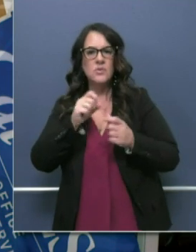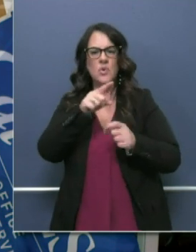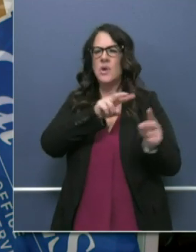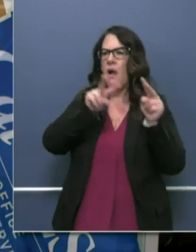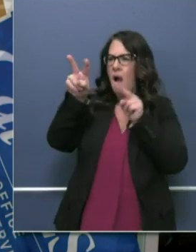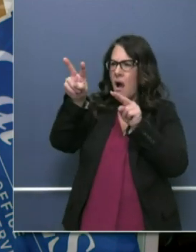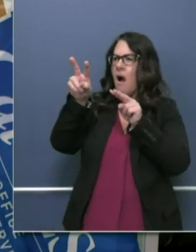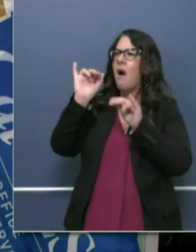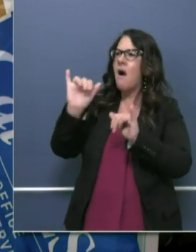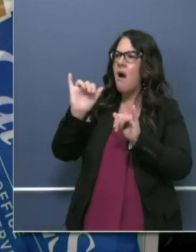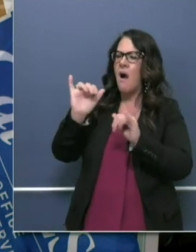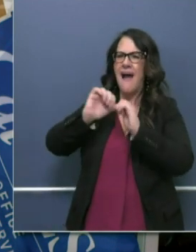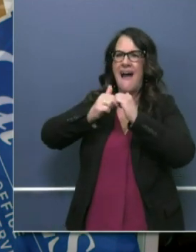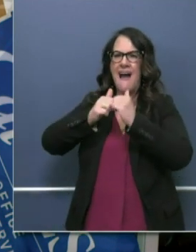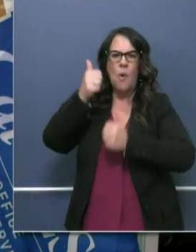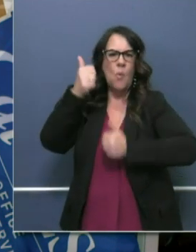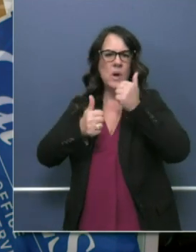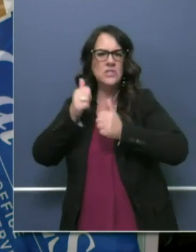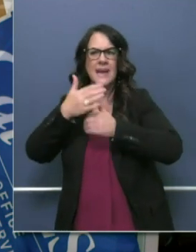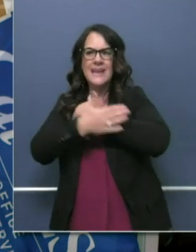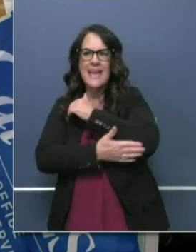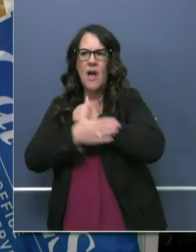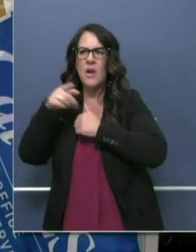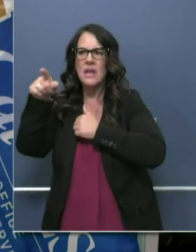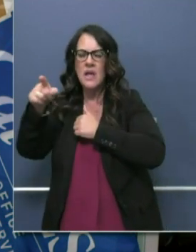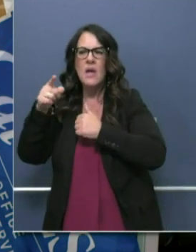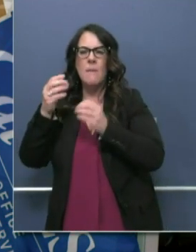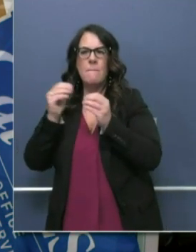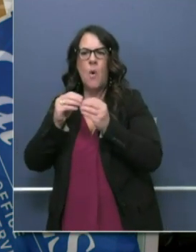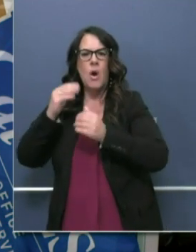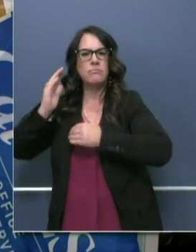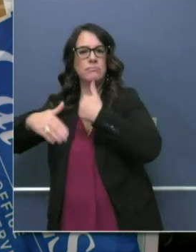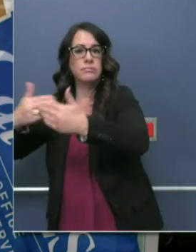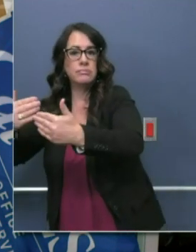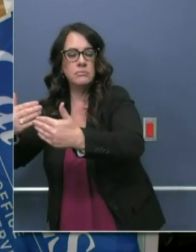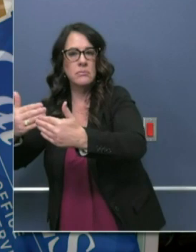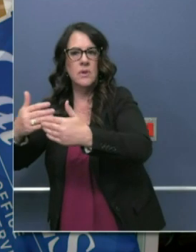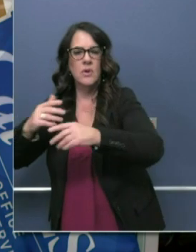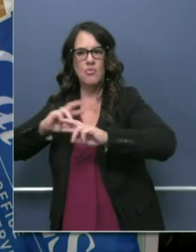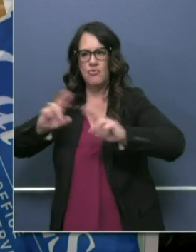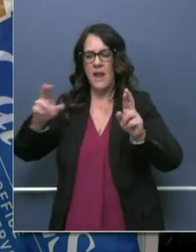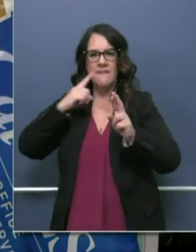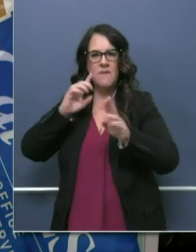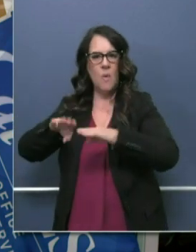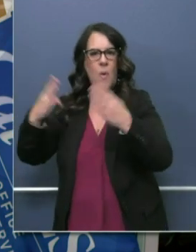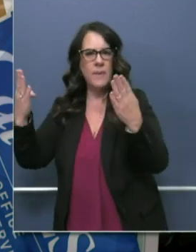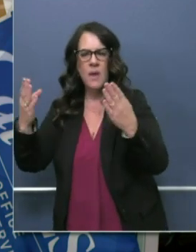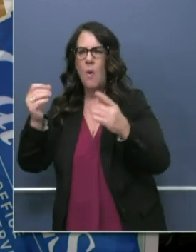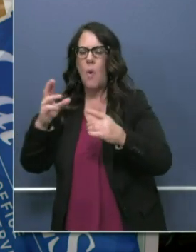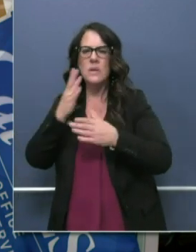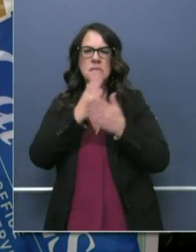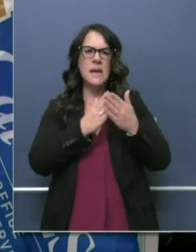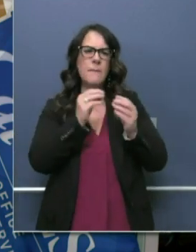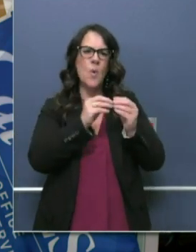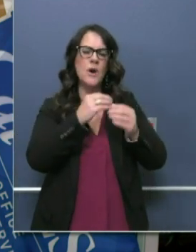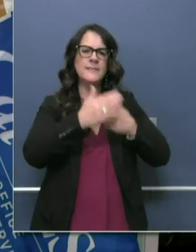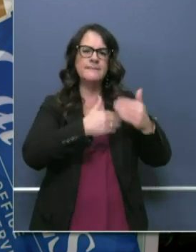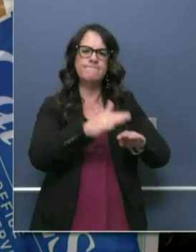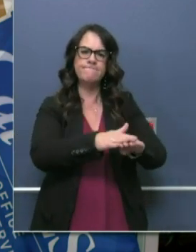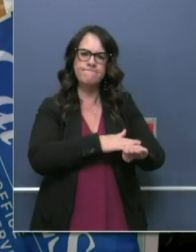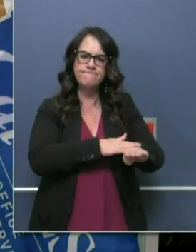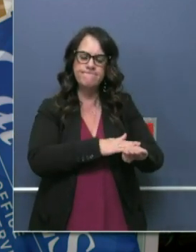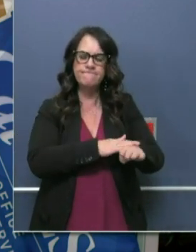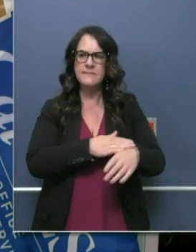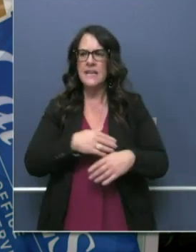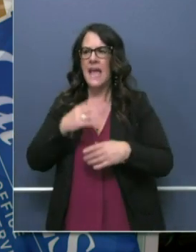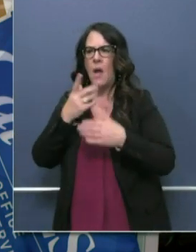those counties that are maybe moving in a different rate through stage 2, how they are planning to make sure that the risk